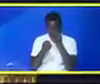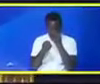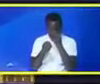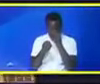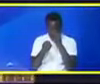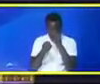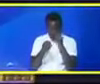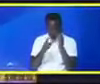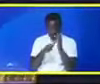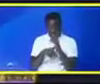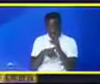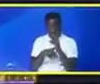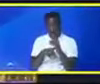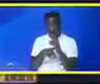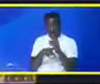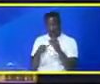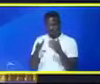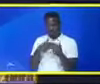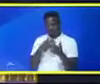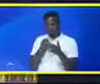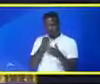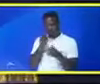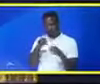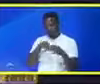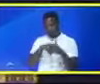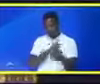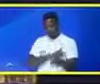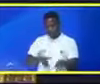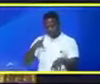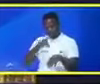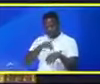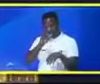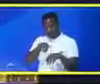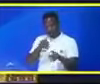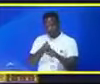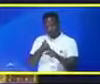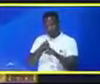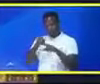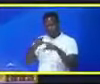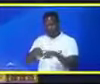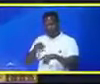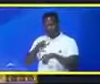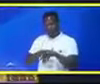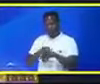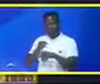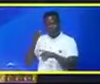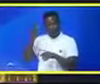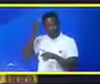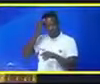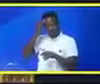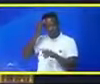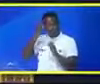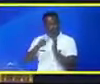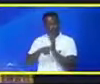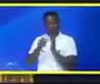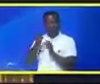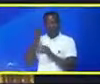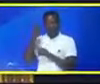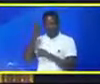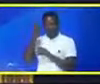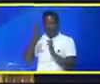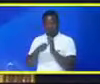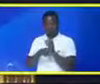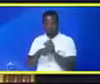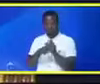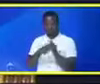the results that we command in the kingdom is based upon the knowledge and the understanding of